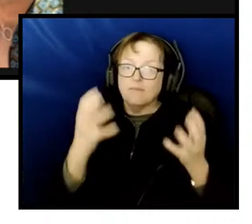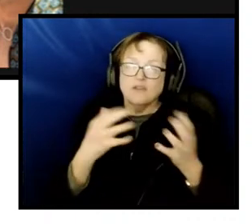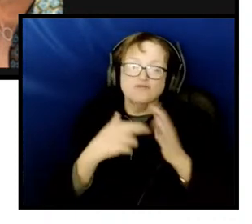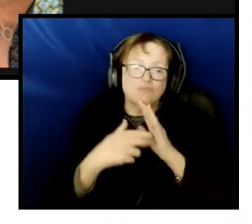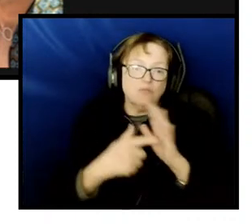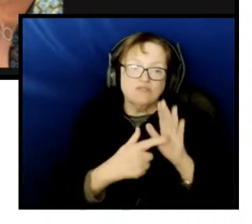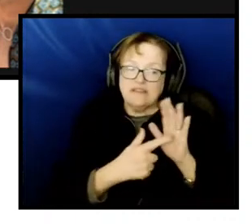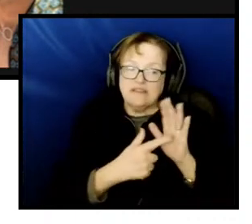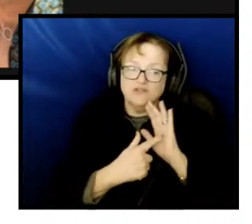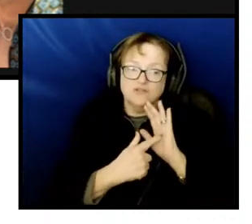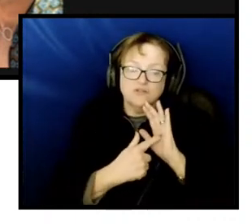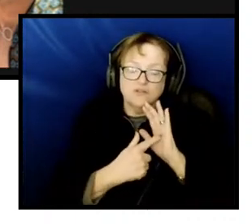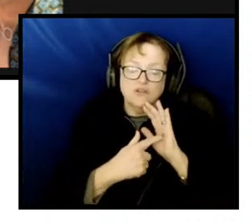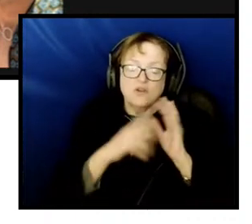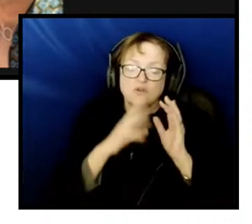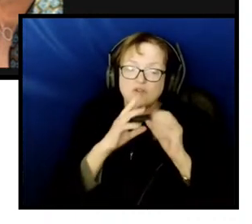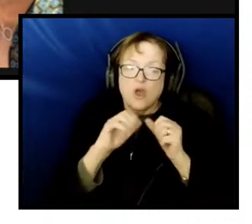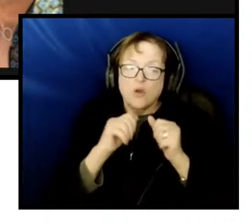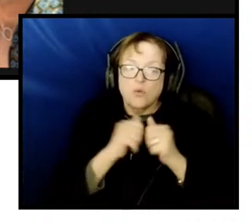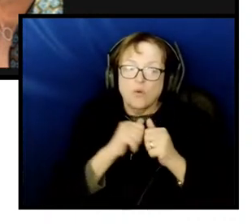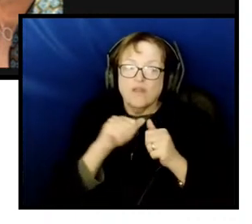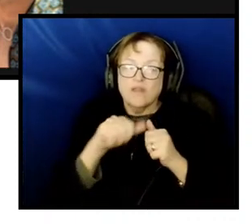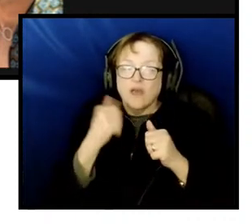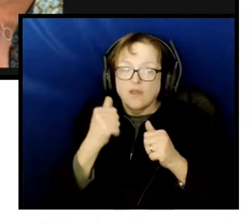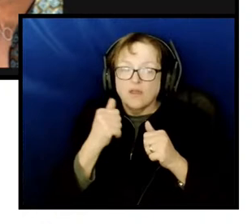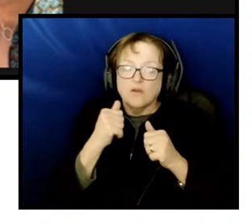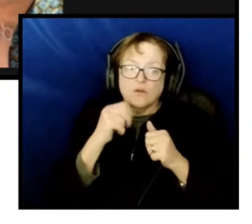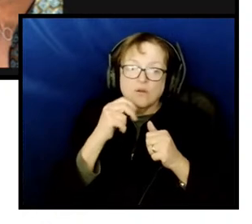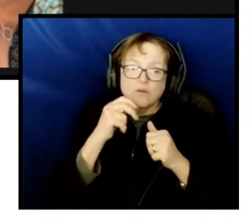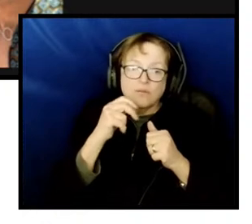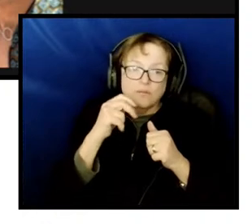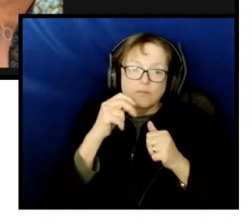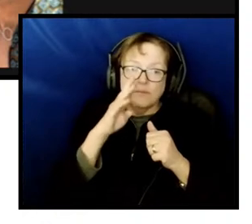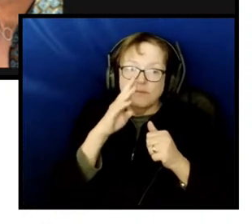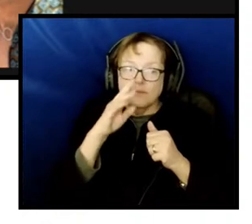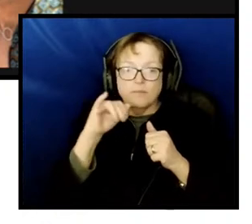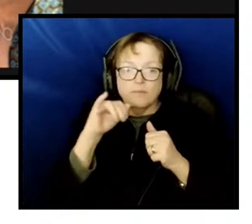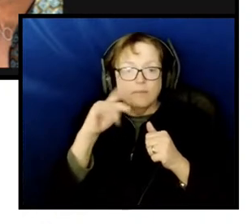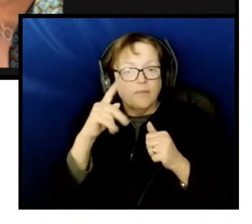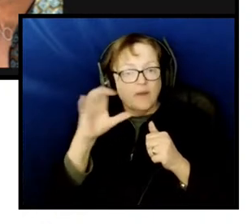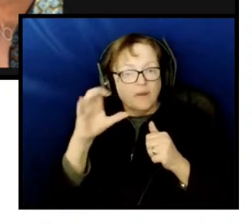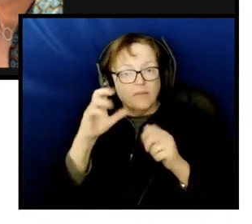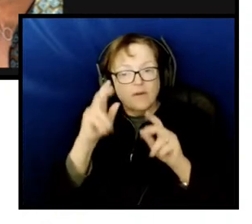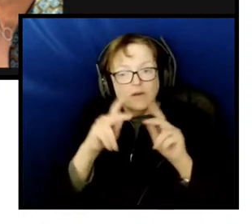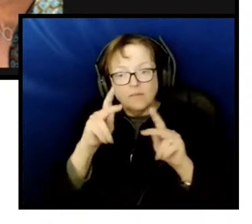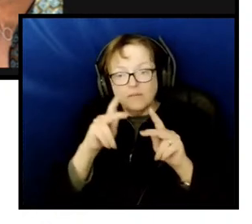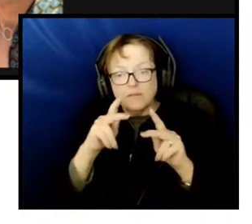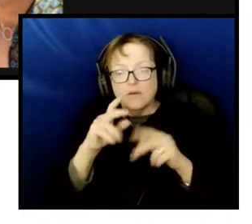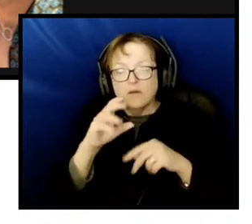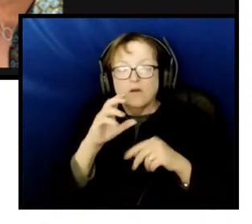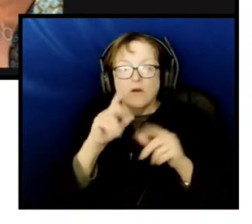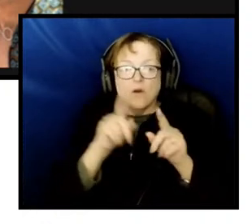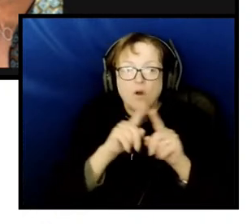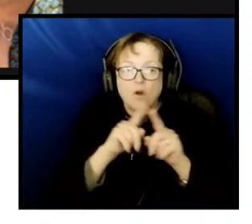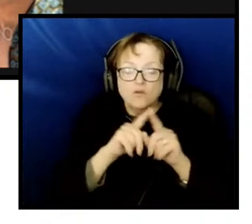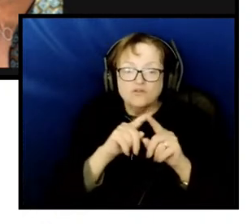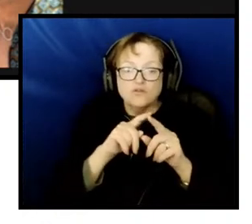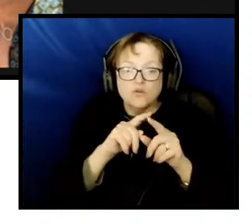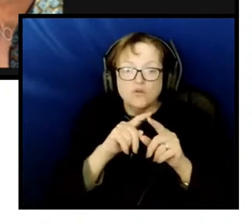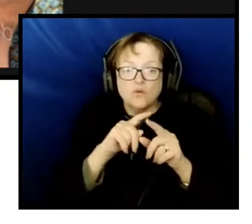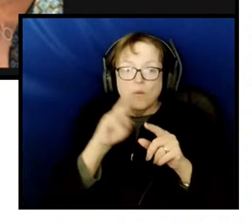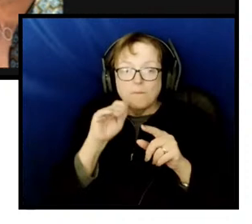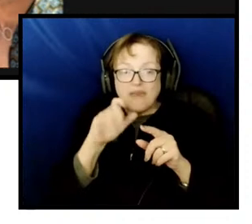hosting a talk with other Black and POC queer people that are also metalsmiths and also extremely